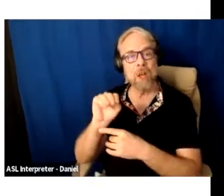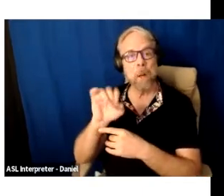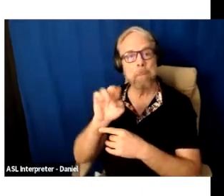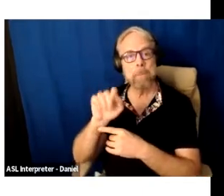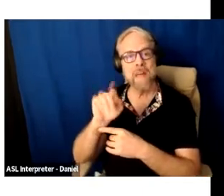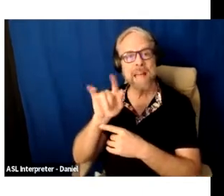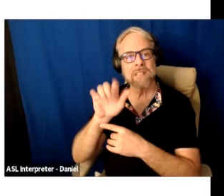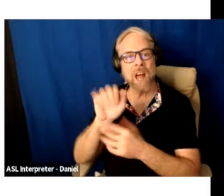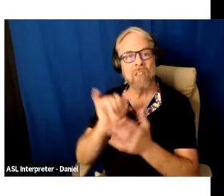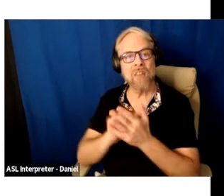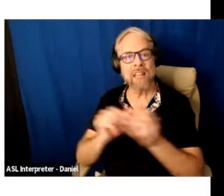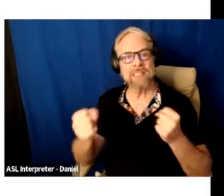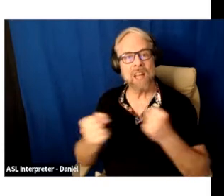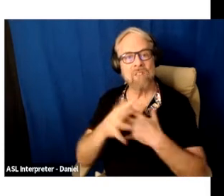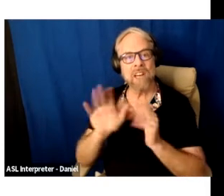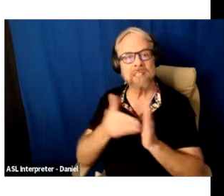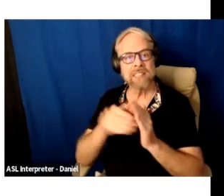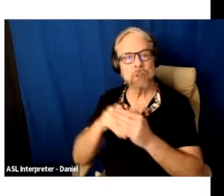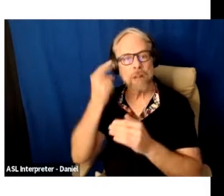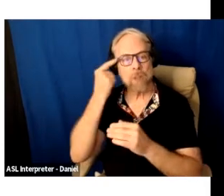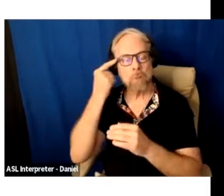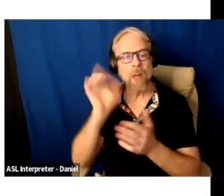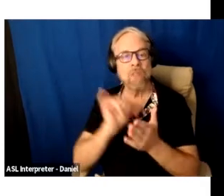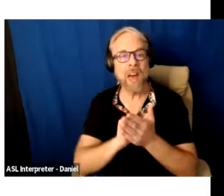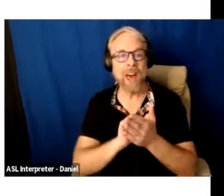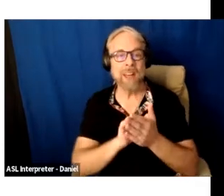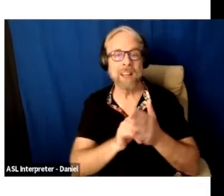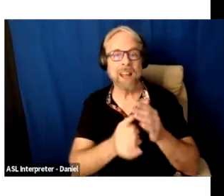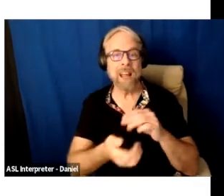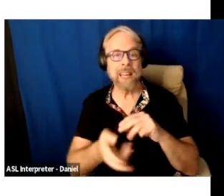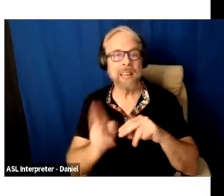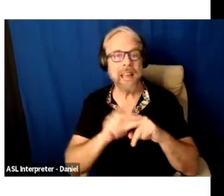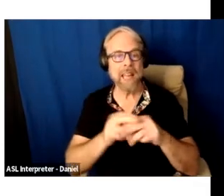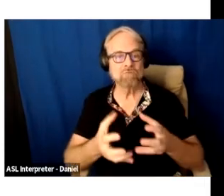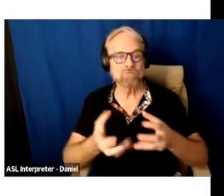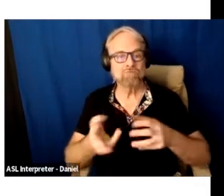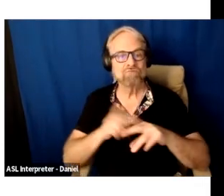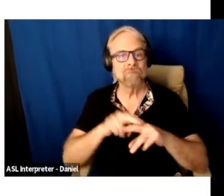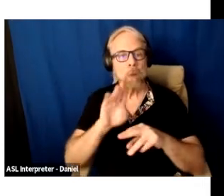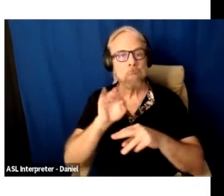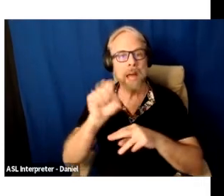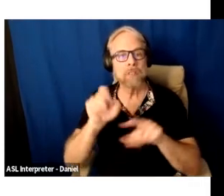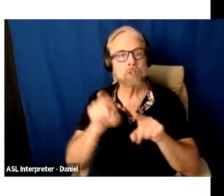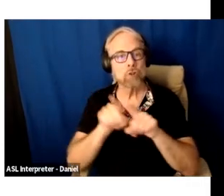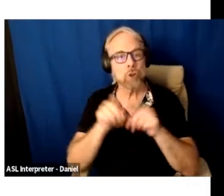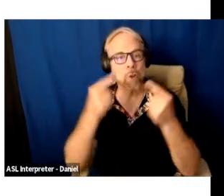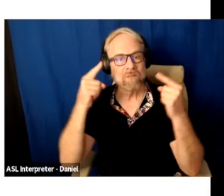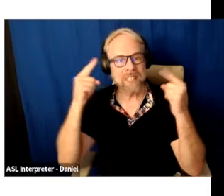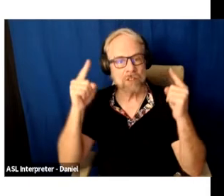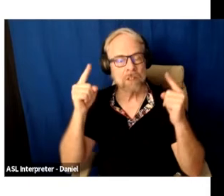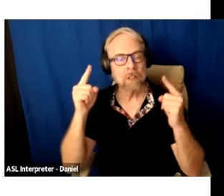center, actually gains mass and efficiency